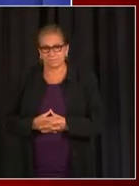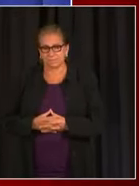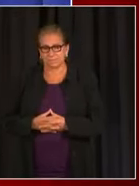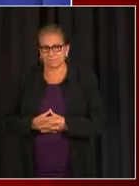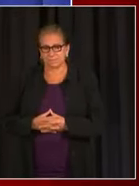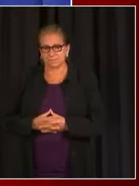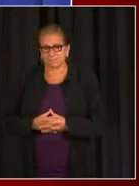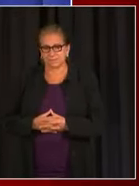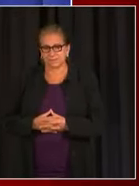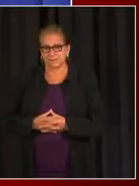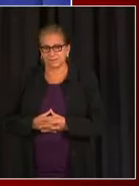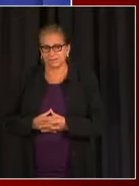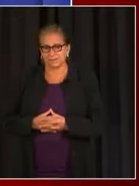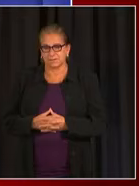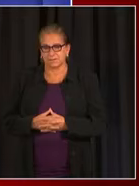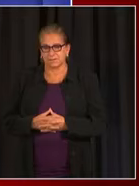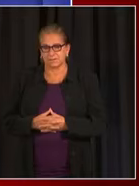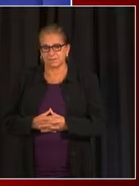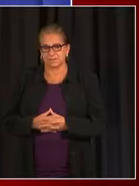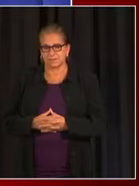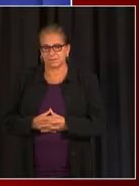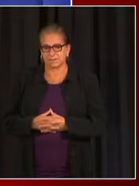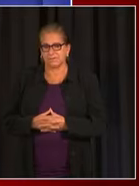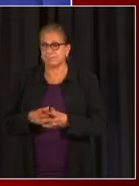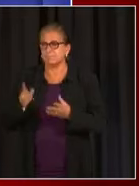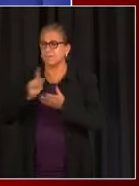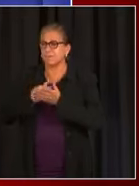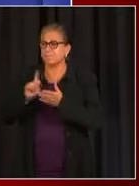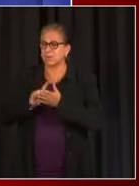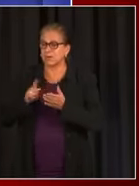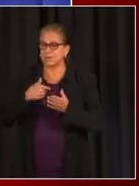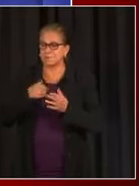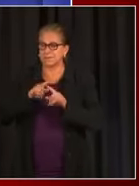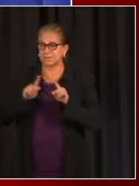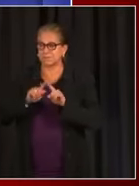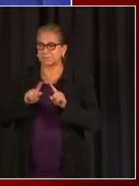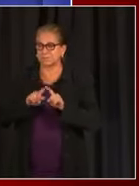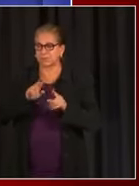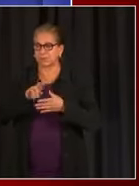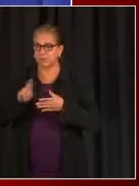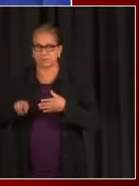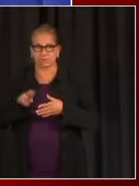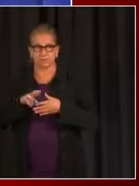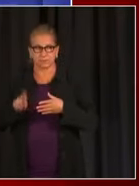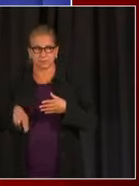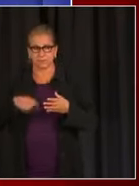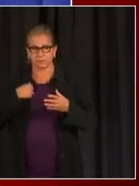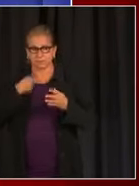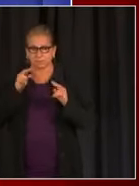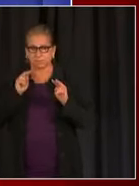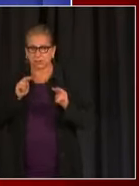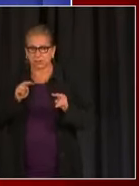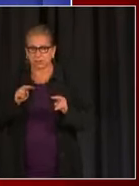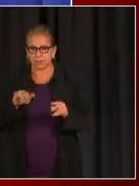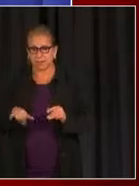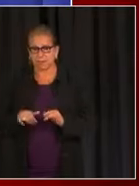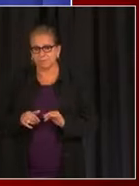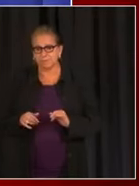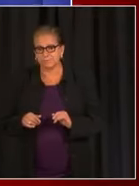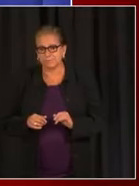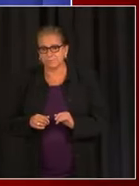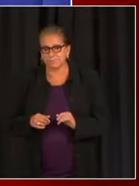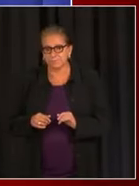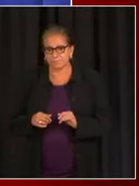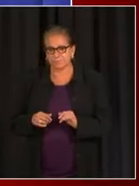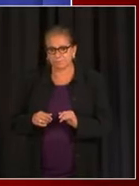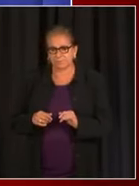are sequenced on a weekly basis. Now, I will remind you all again that in order for a specimen to be sequenced, it has